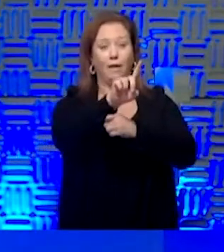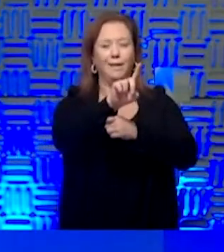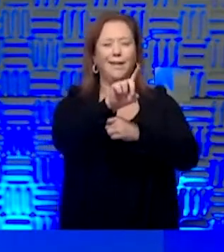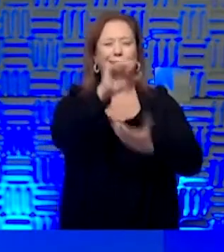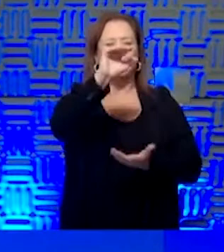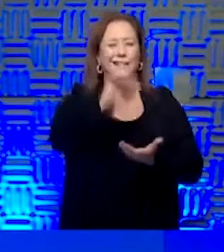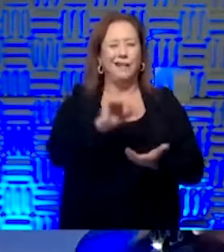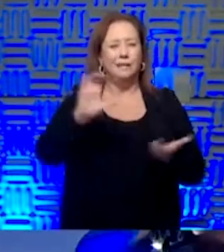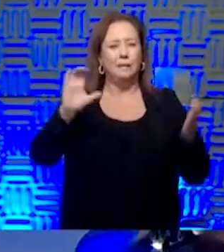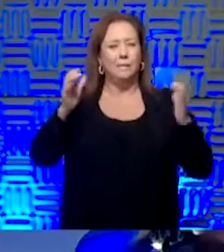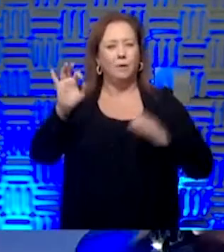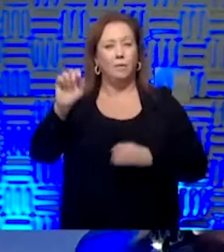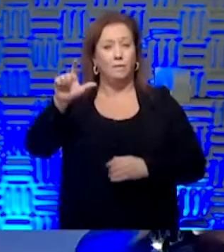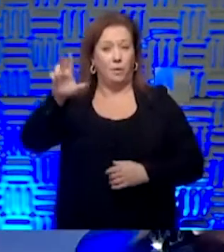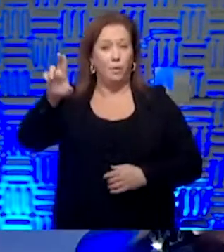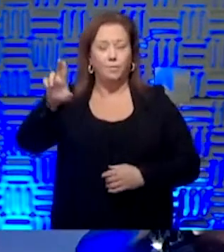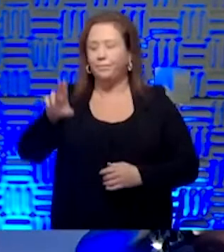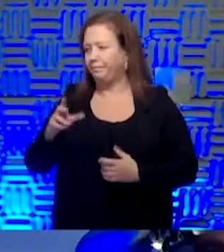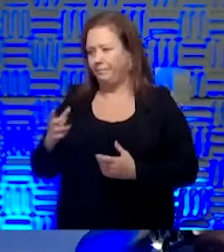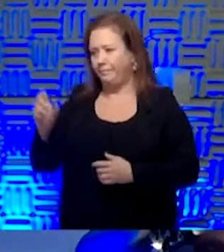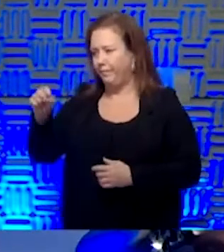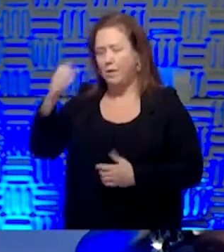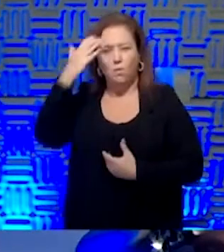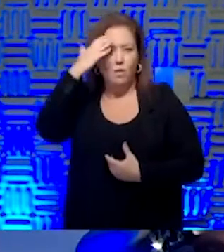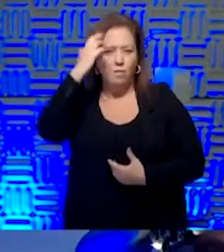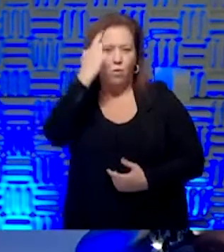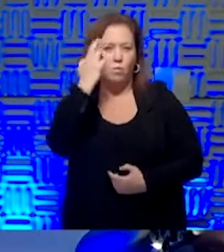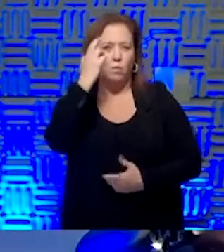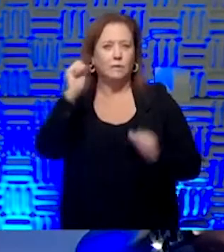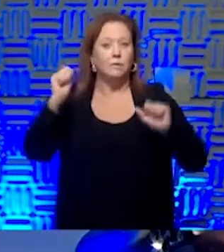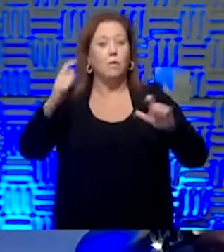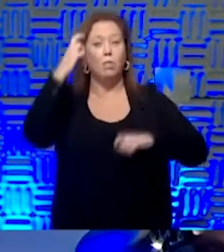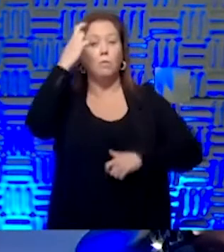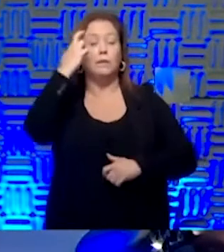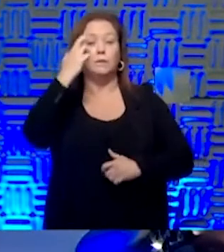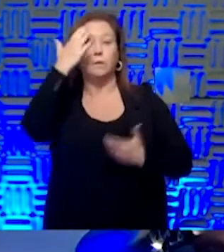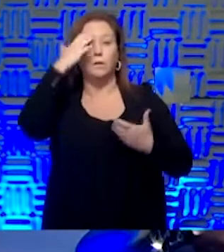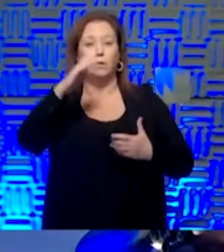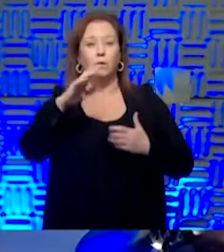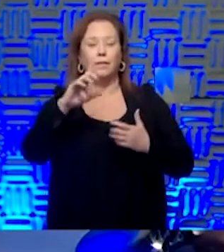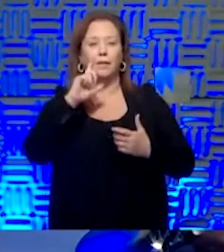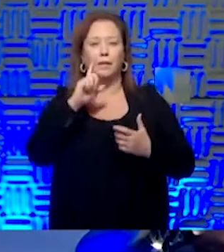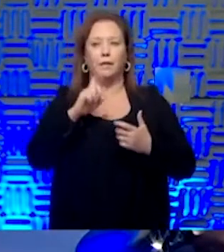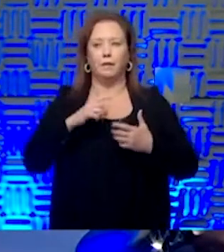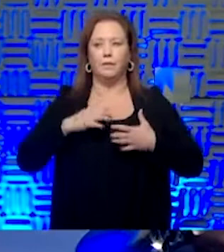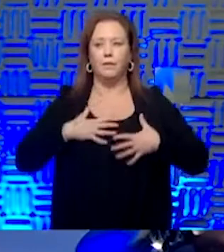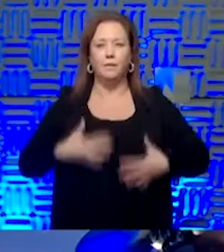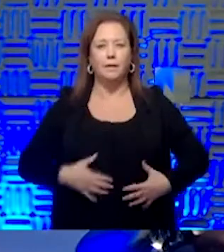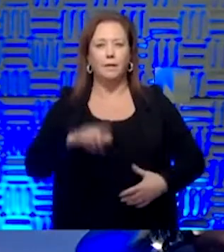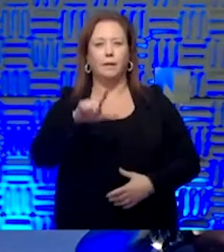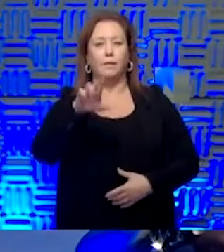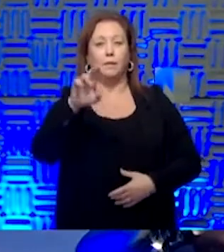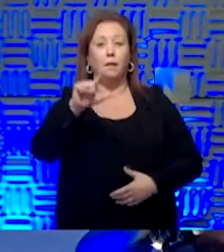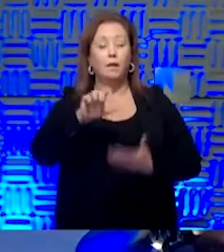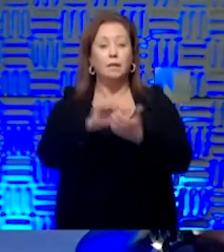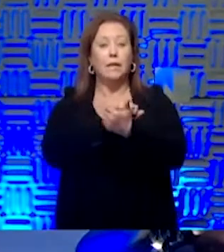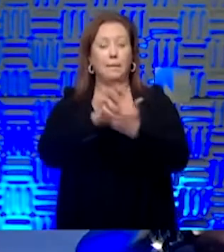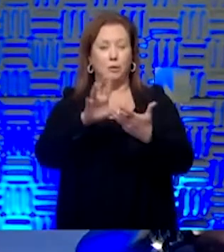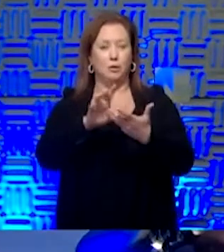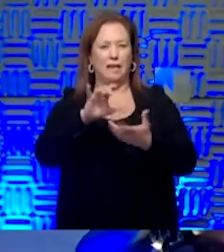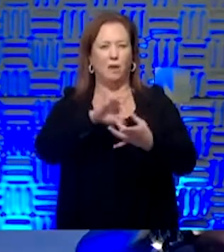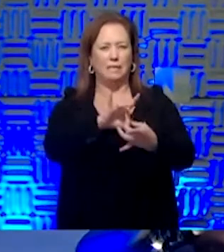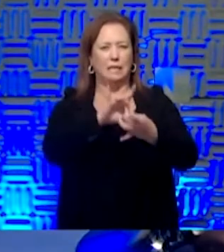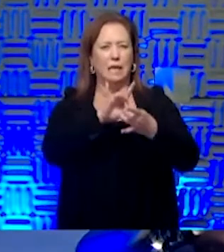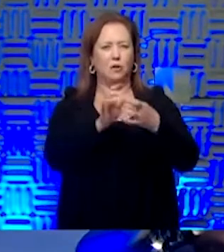influenza. Yeah, and we don't know all the reasons for it, and maybe it's how the actual etiology of the lung damage occurs with coronavirus.